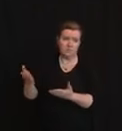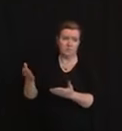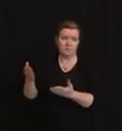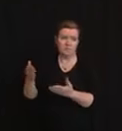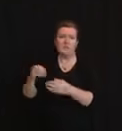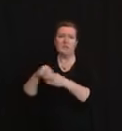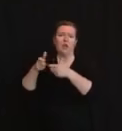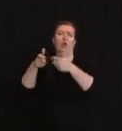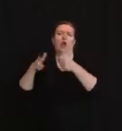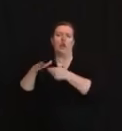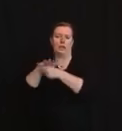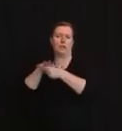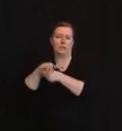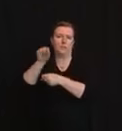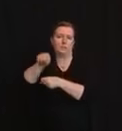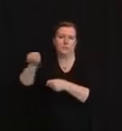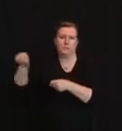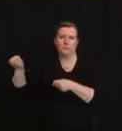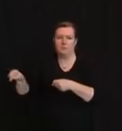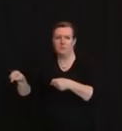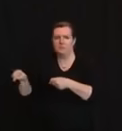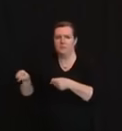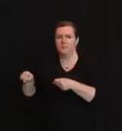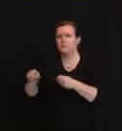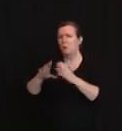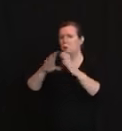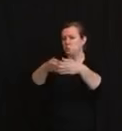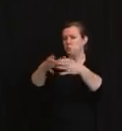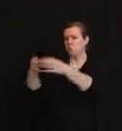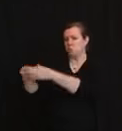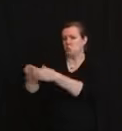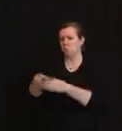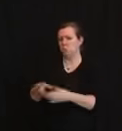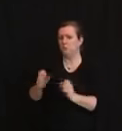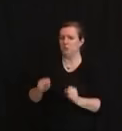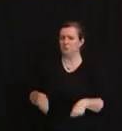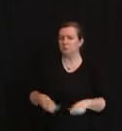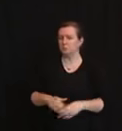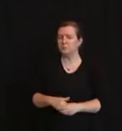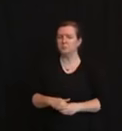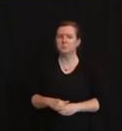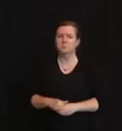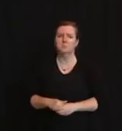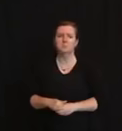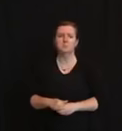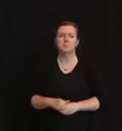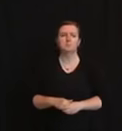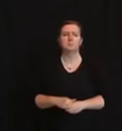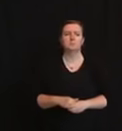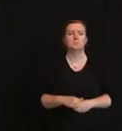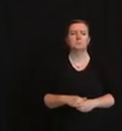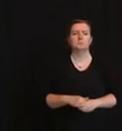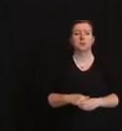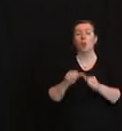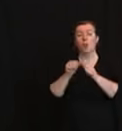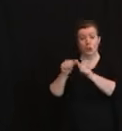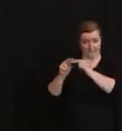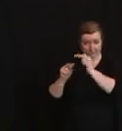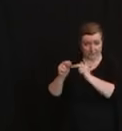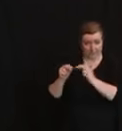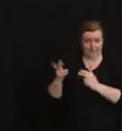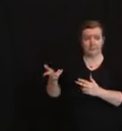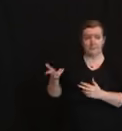venues. We'll be able to do that. On the long-term care, as you know, we identified 16 long-term